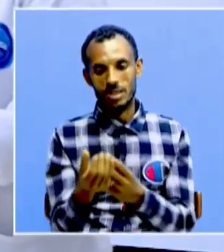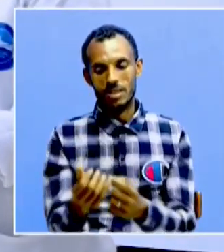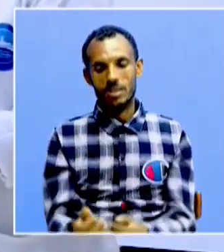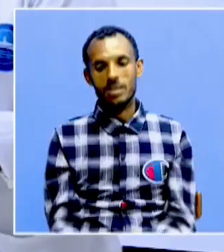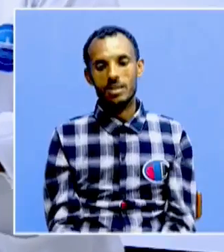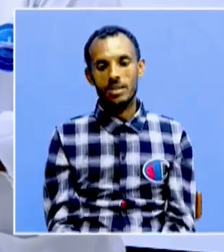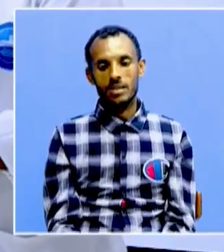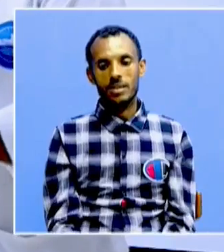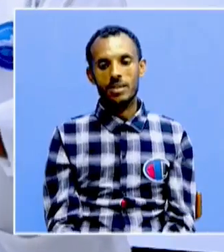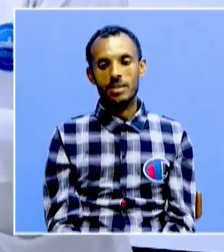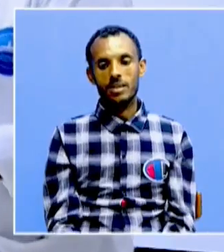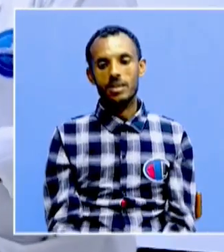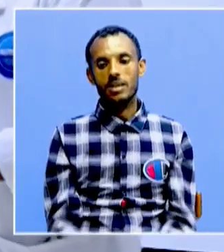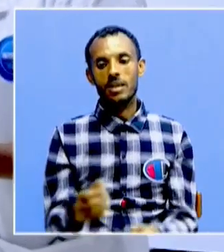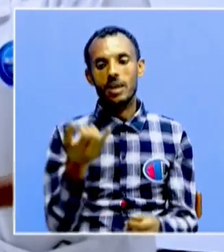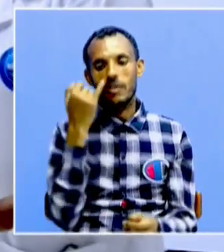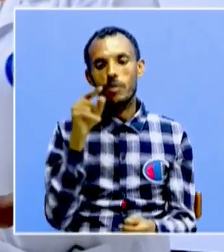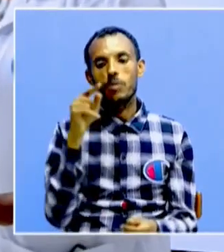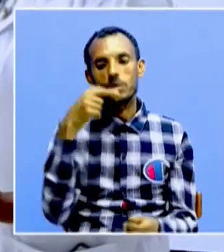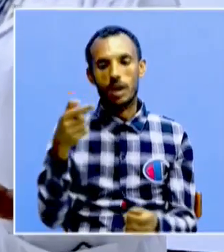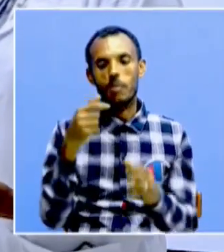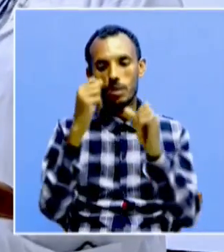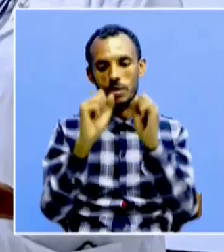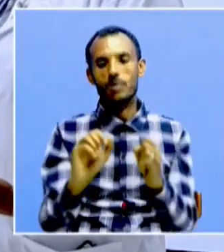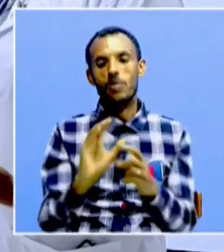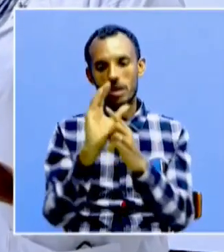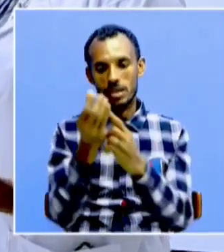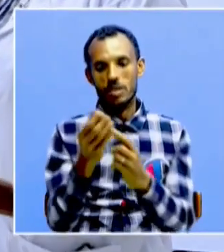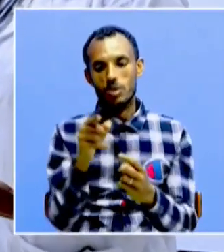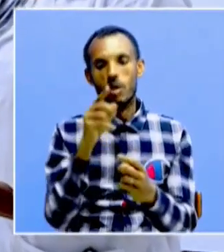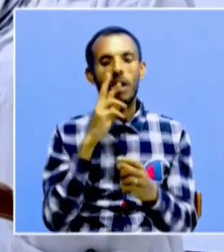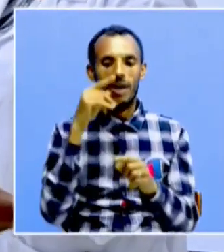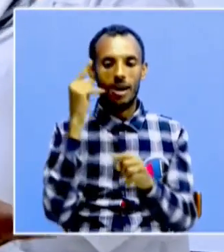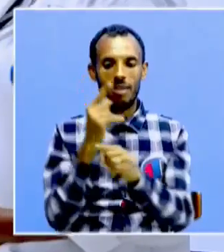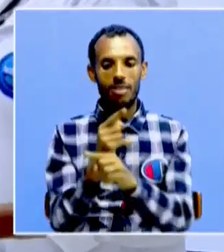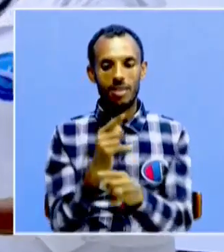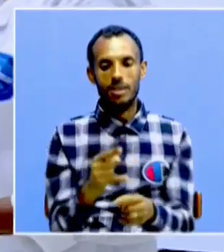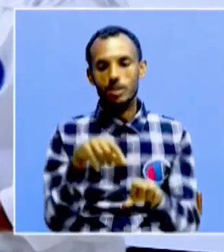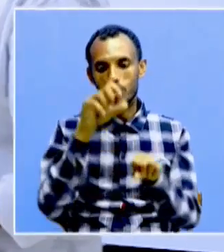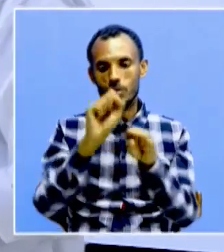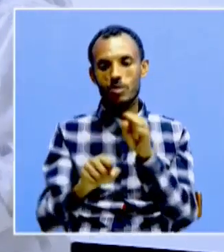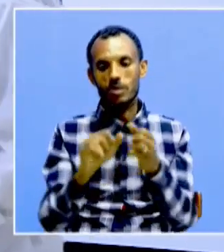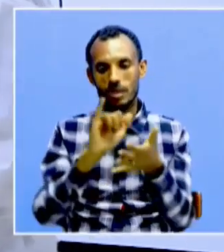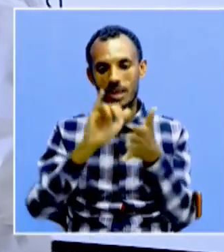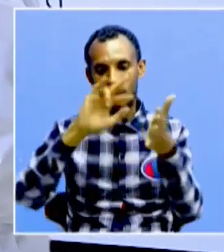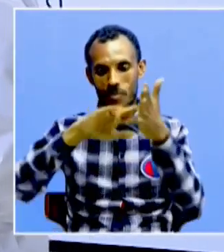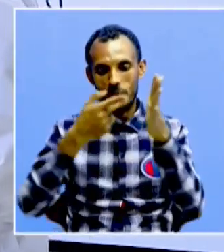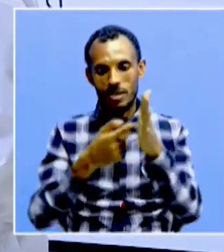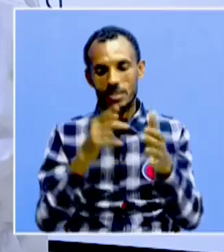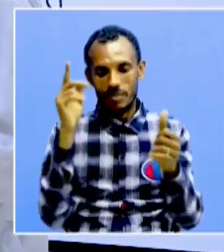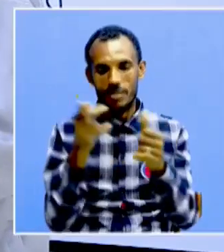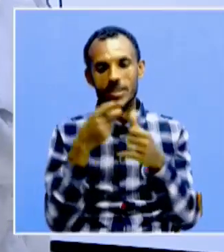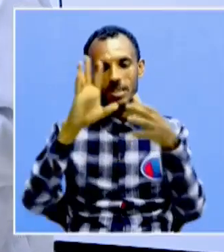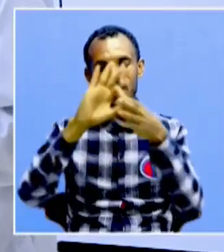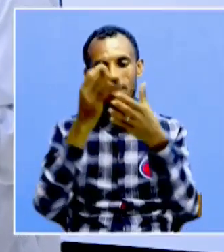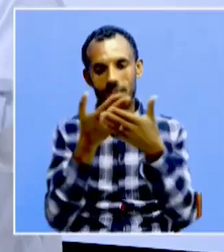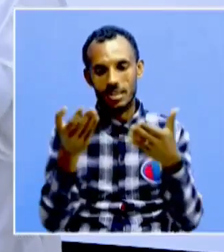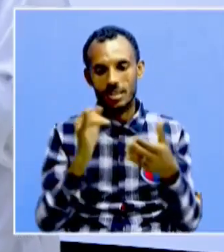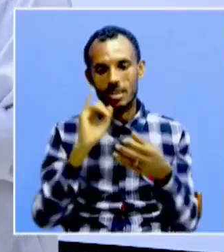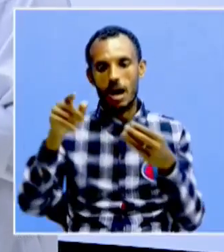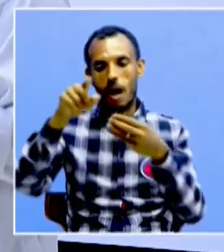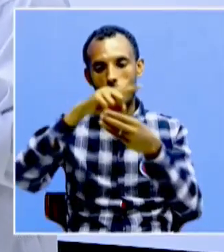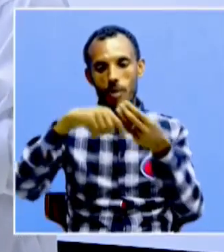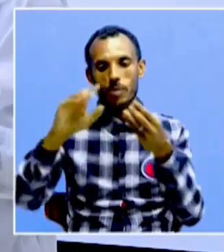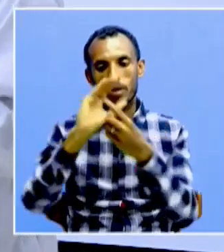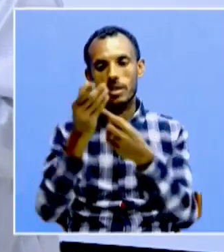condition? If you say possibility condition, you're correct. So that means the first sentence is about